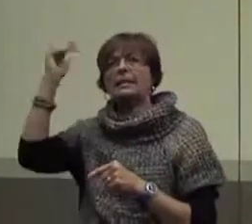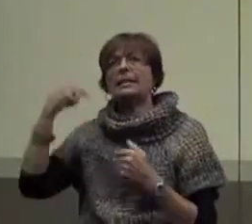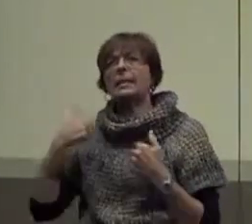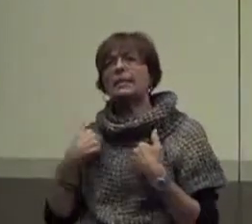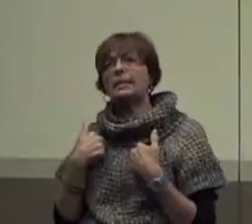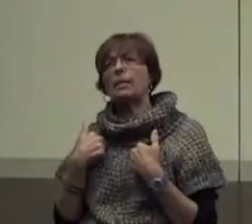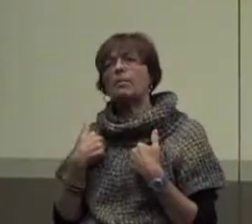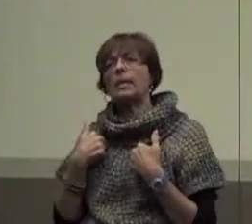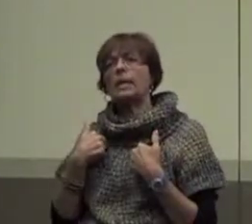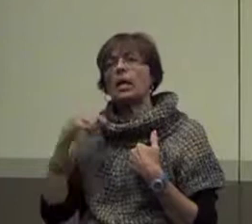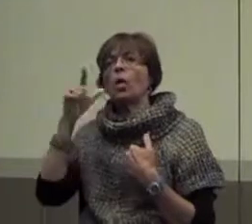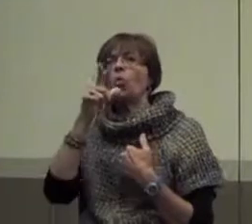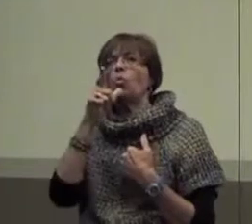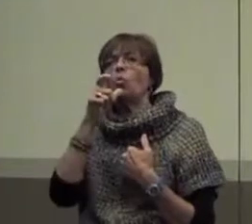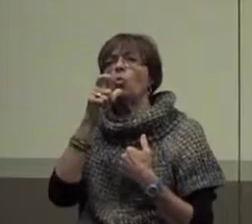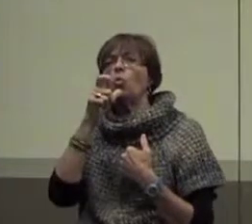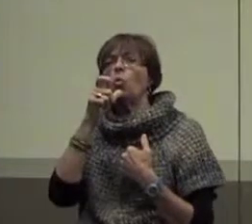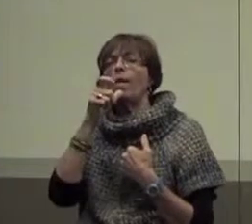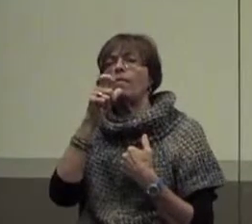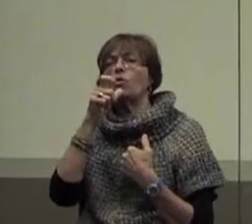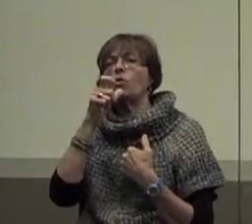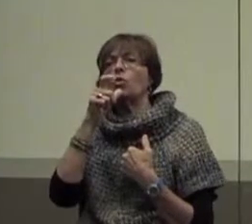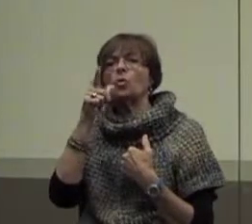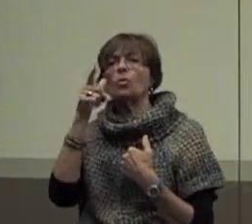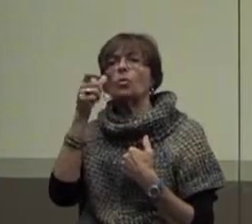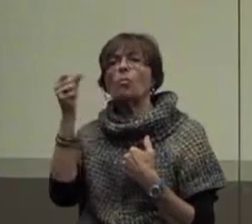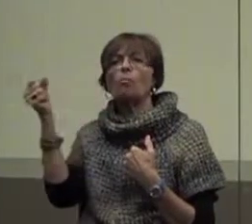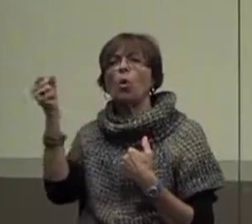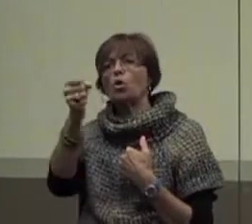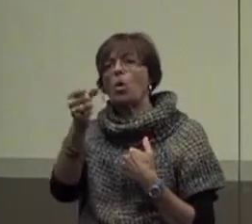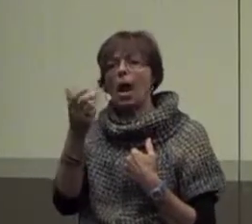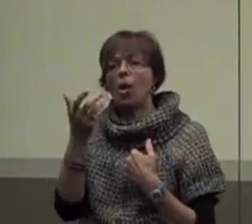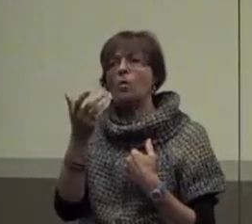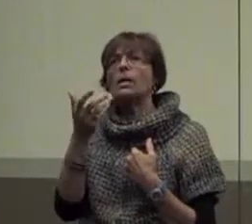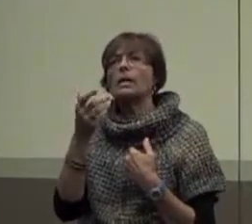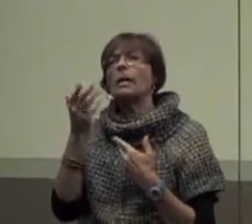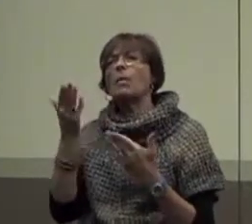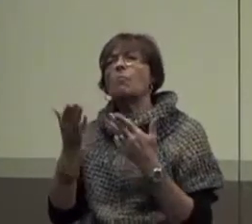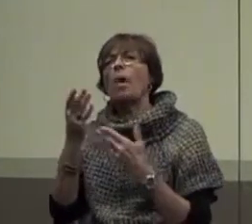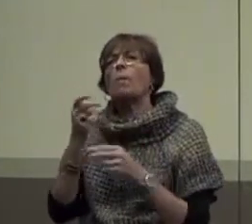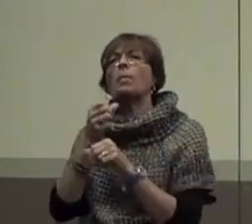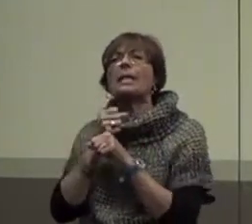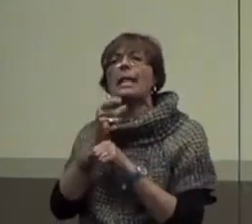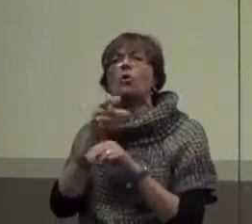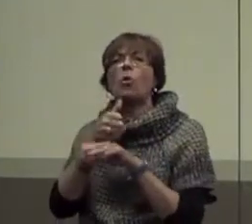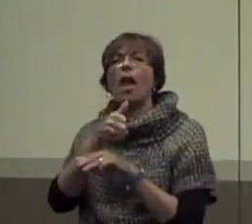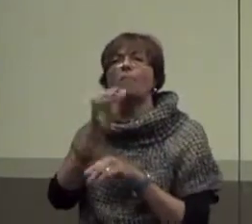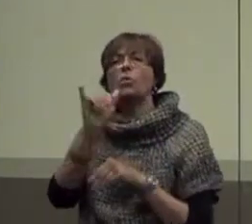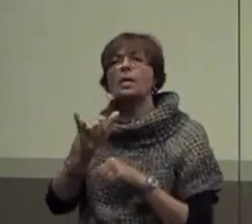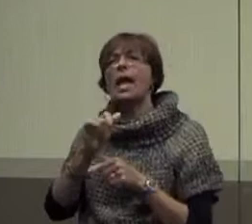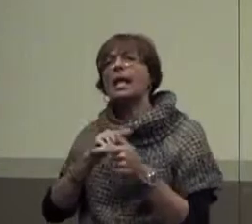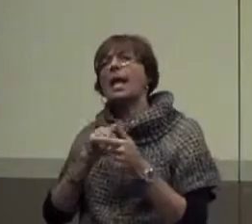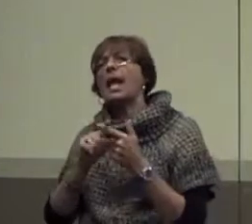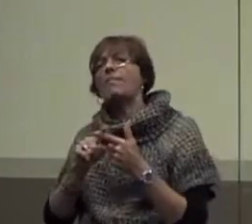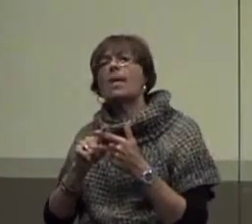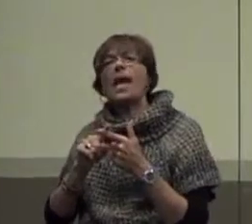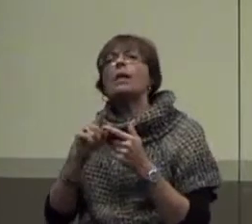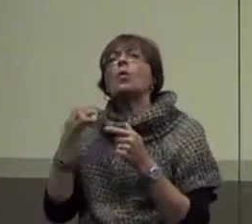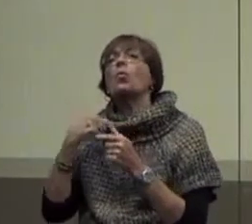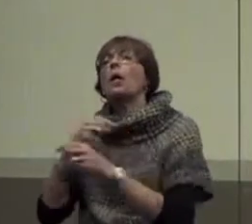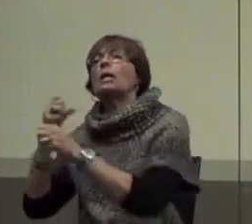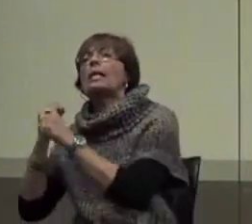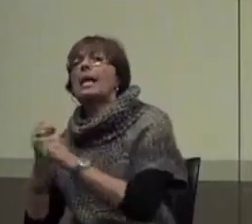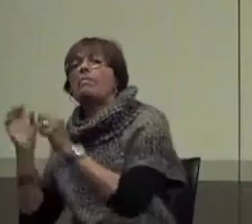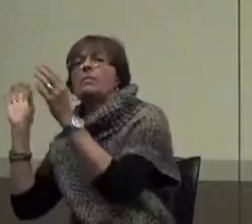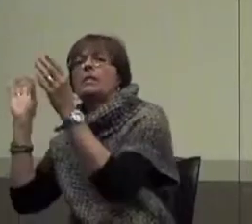that whoever just pulled her out, then we'll probably get her after that. Right. And then we'll get the story,